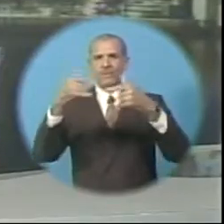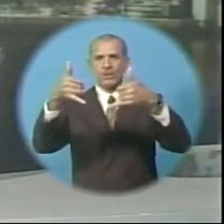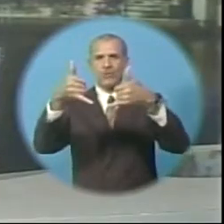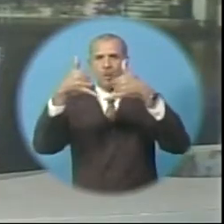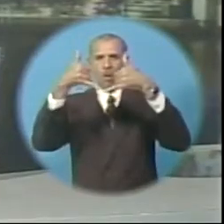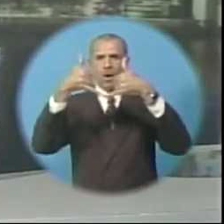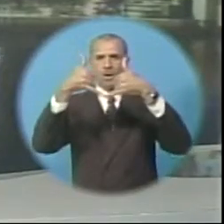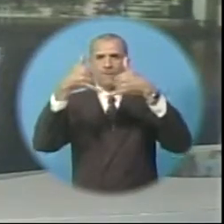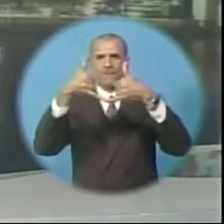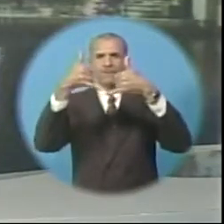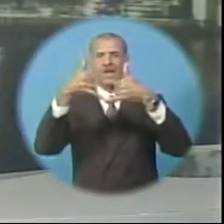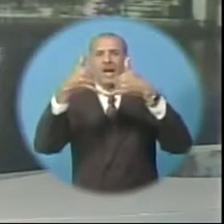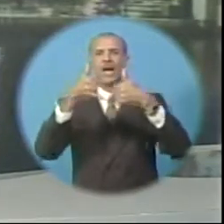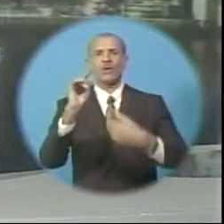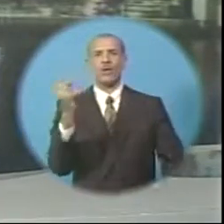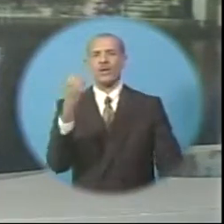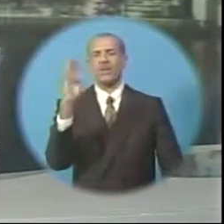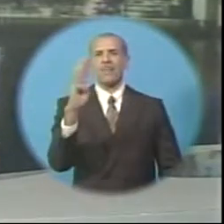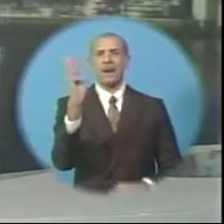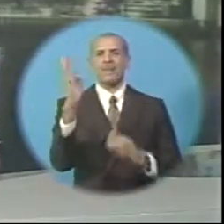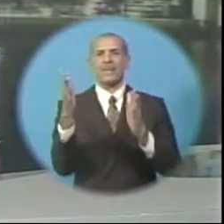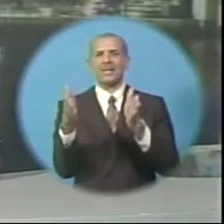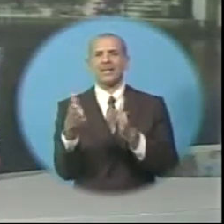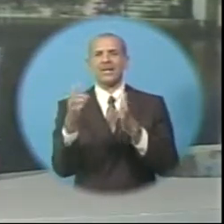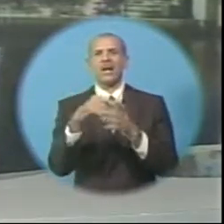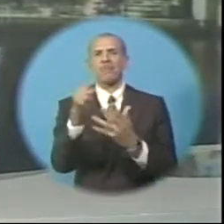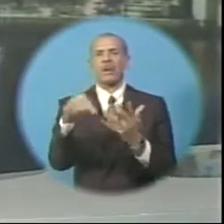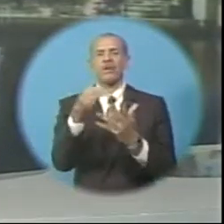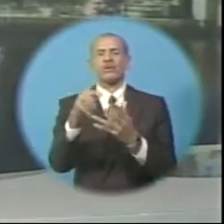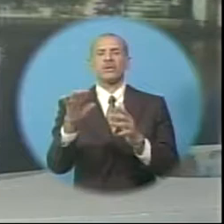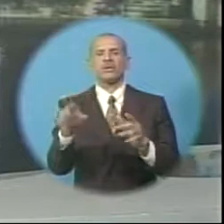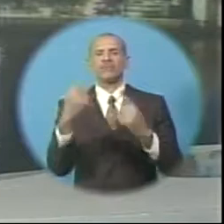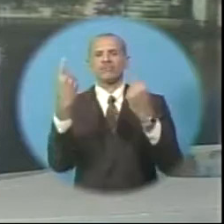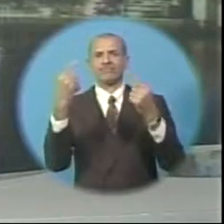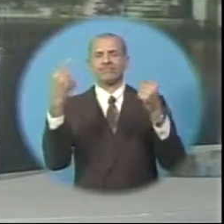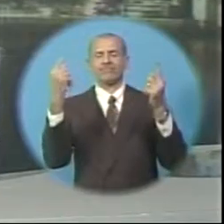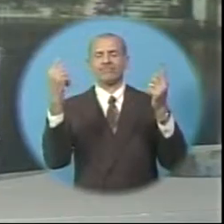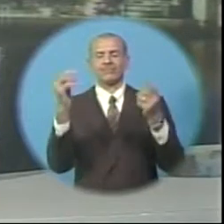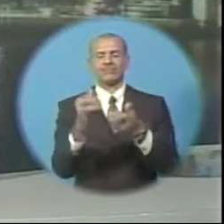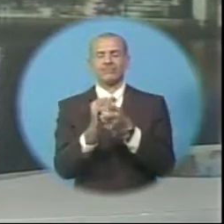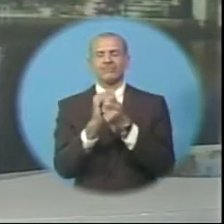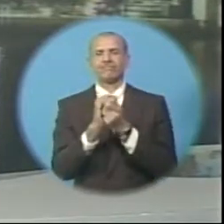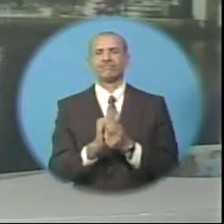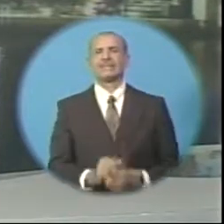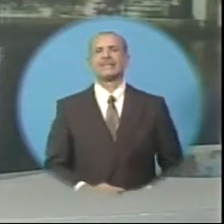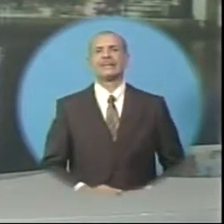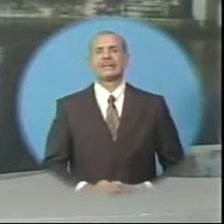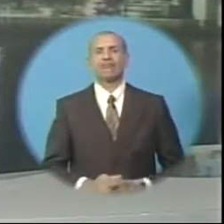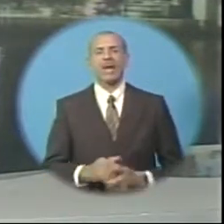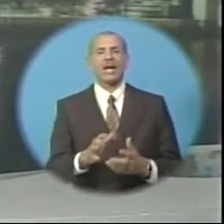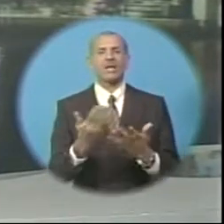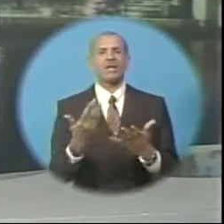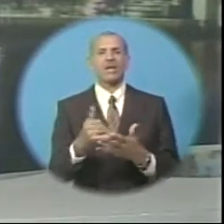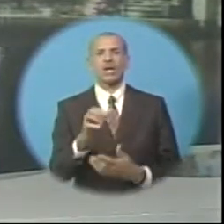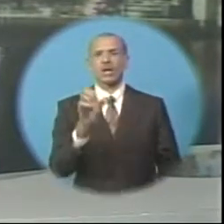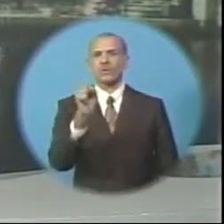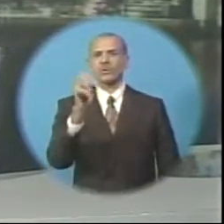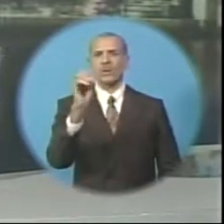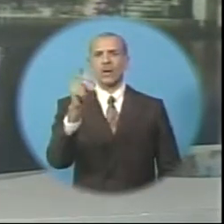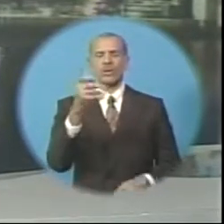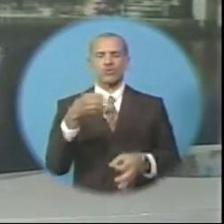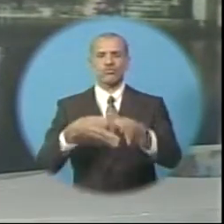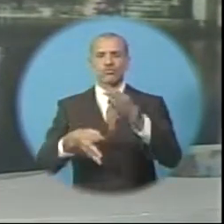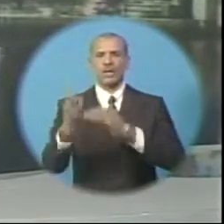was proud to be the sole Barbadian among this year's awardees. It's time now to take a look at how the stocks traded on